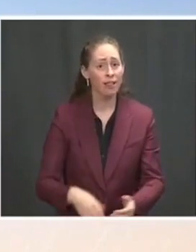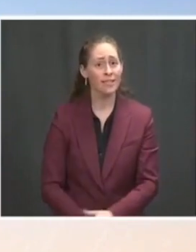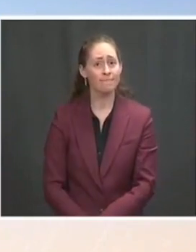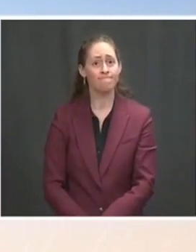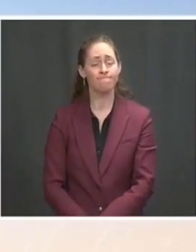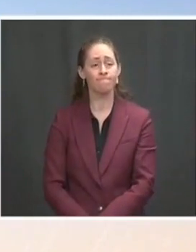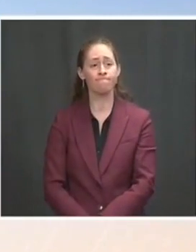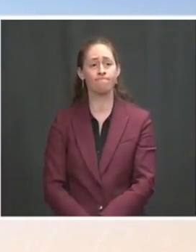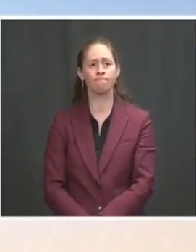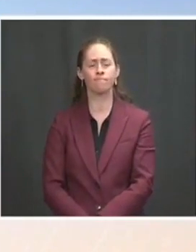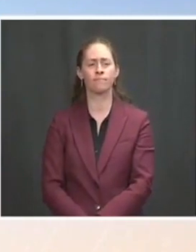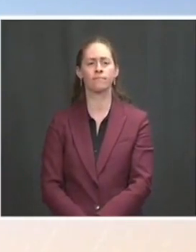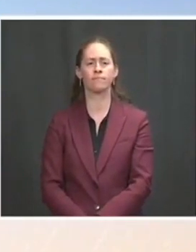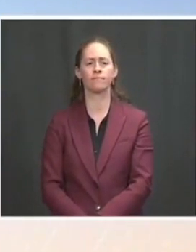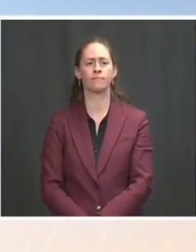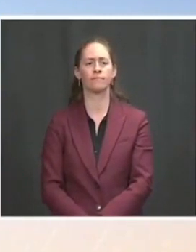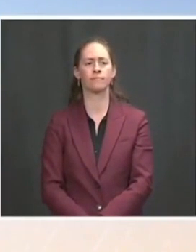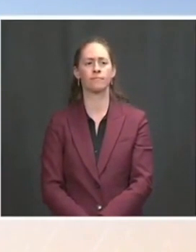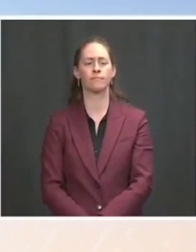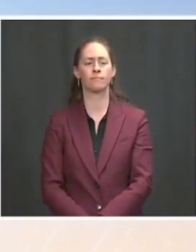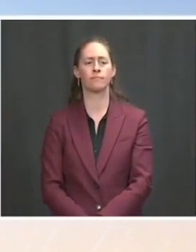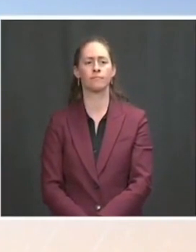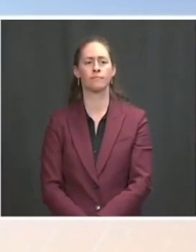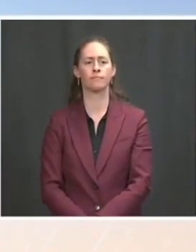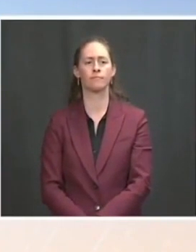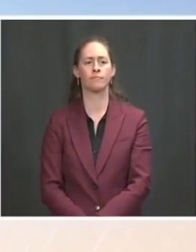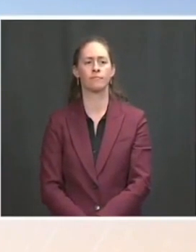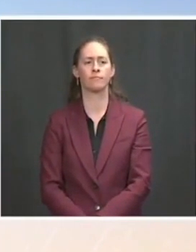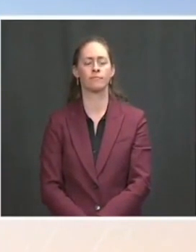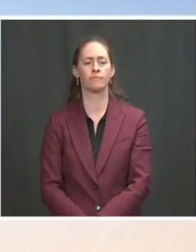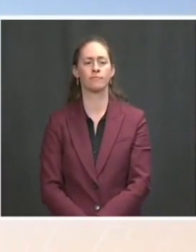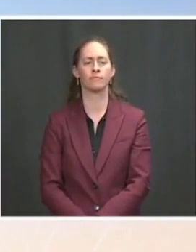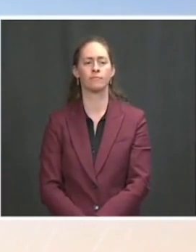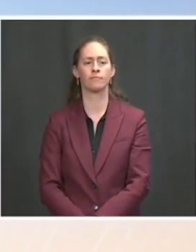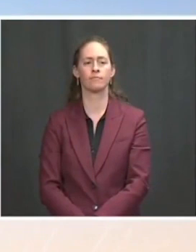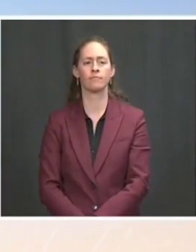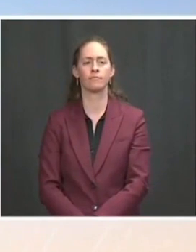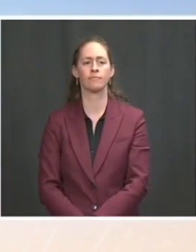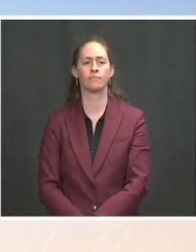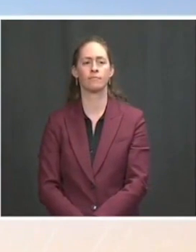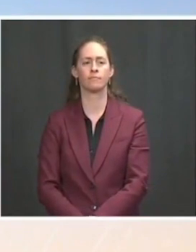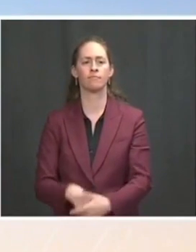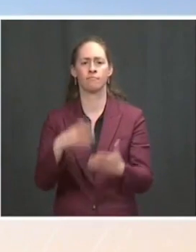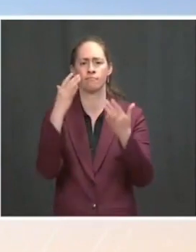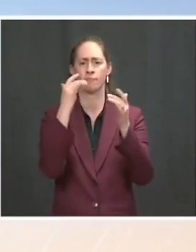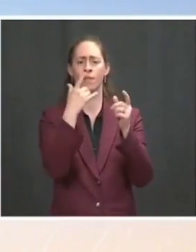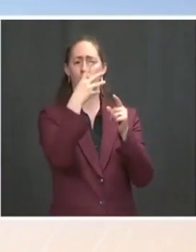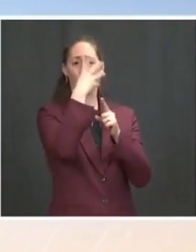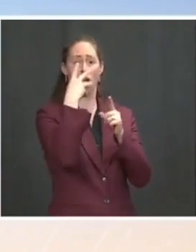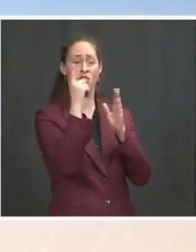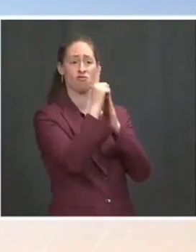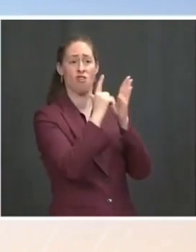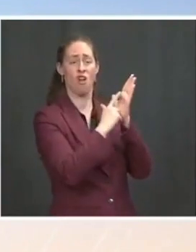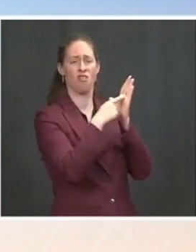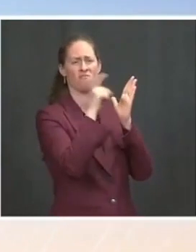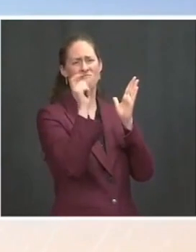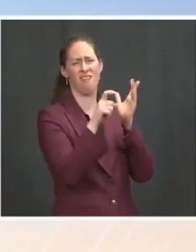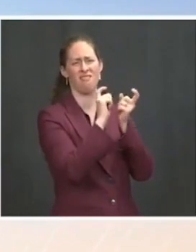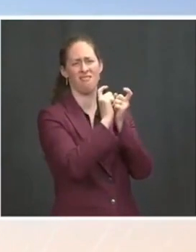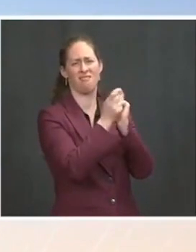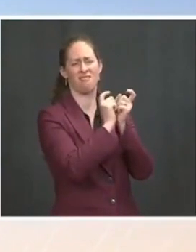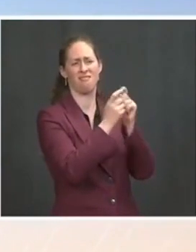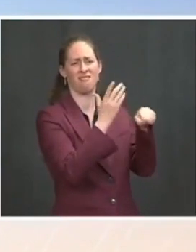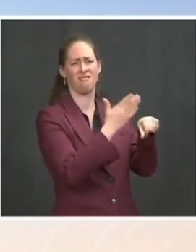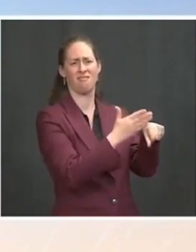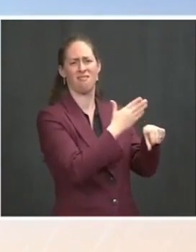direction, to administer our immigration laws of this country in an orderly and safe and humane way, that we